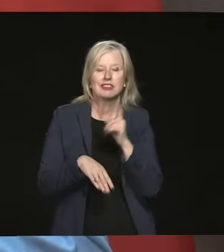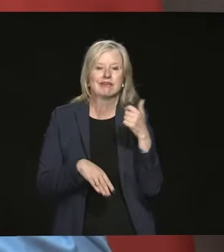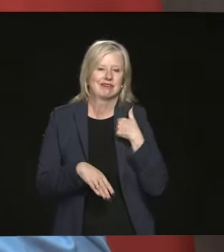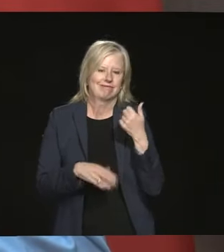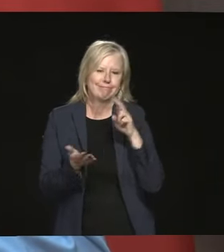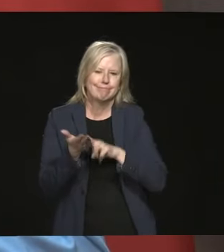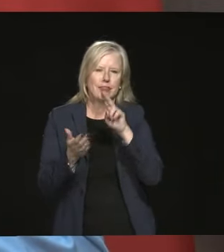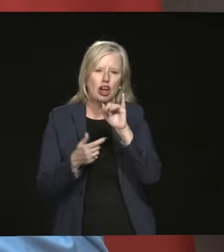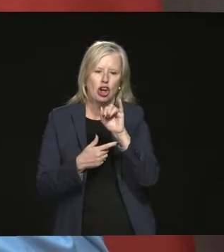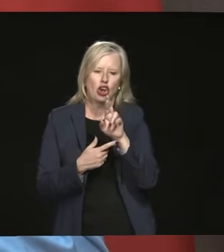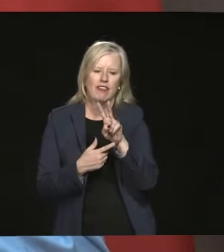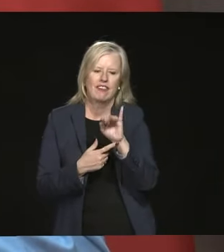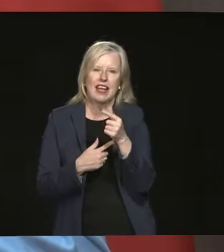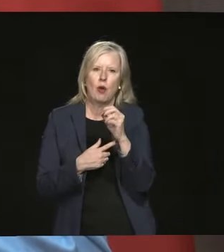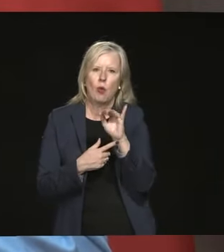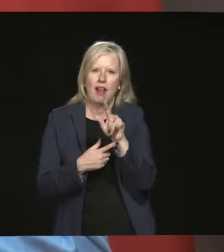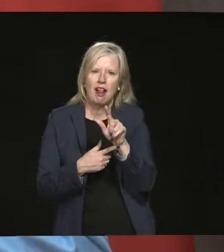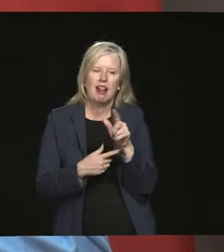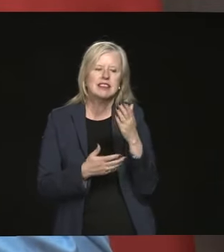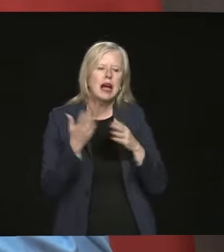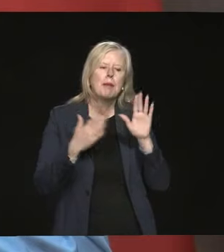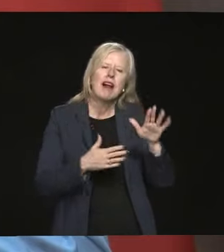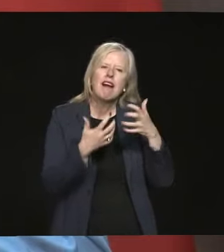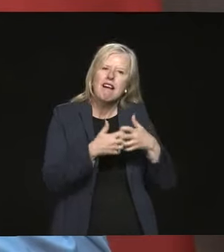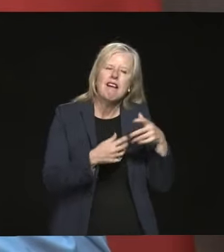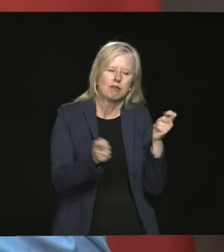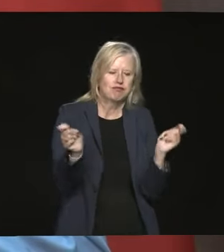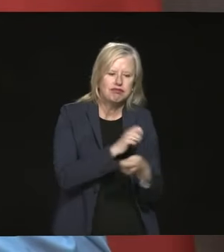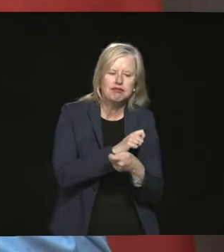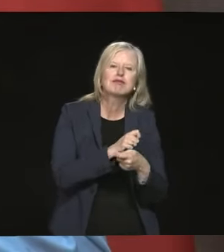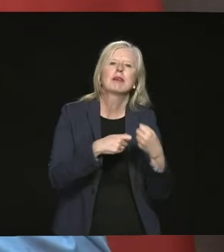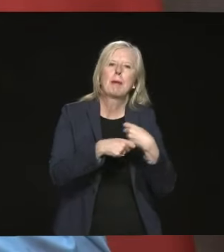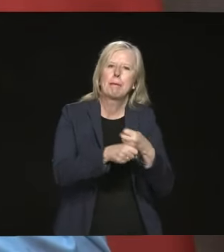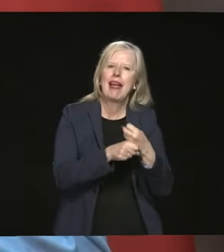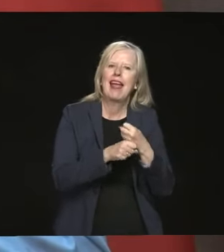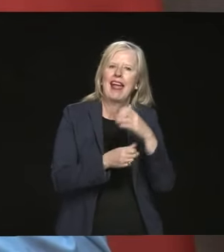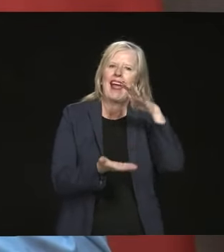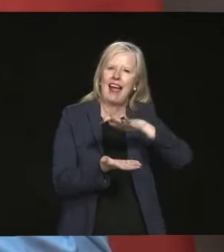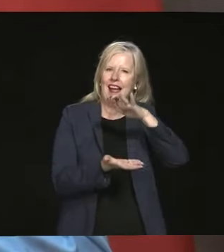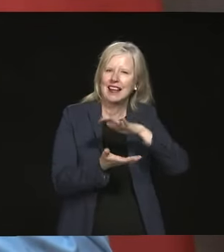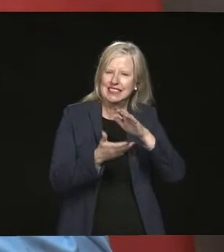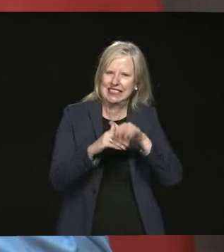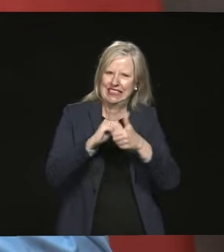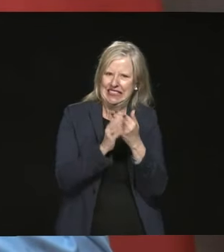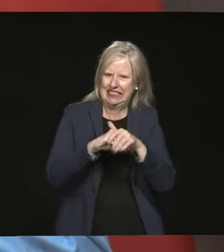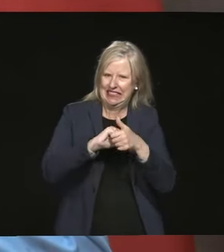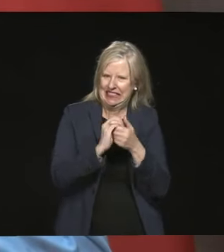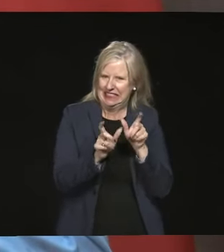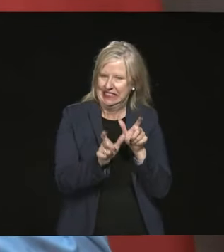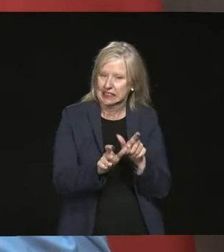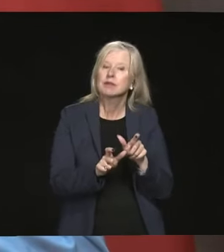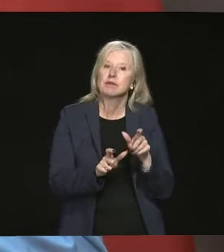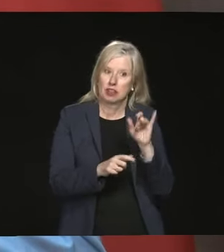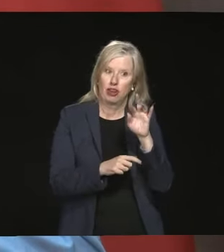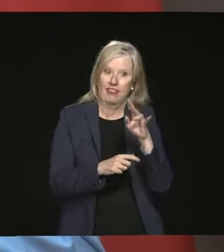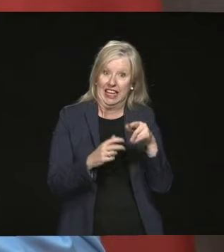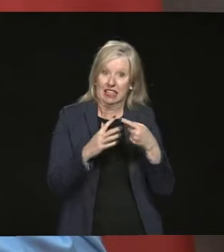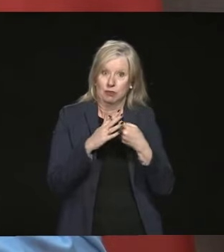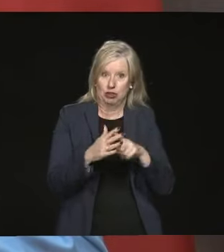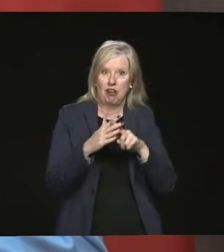of its production line to produce much-needed hand sanitizer, and Irving will start delivering in the next few